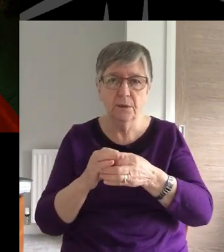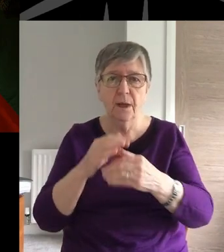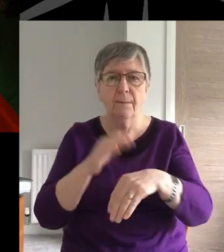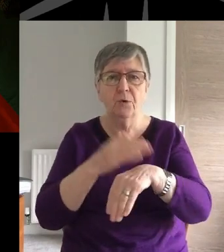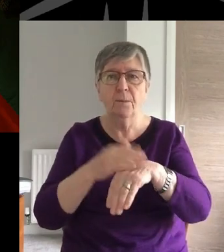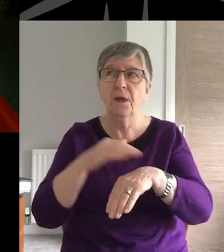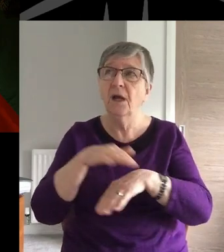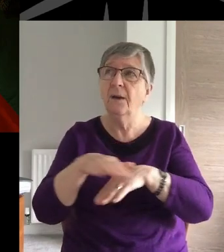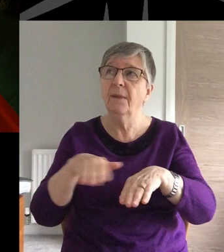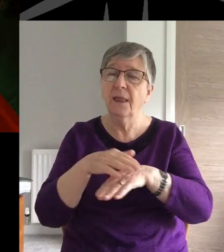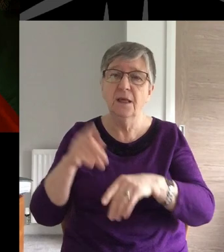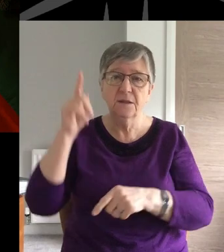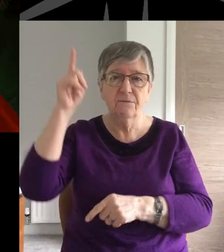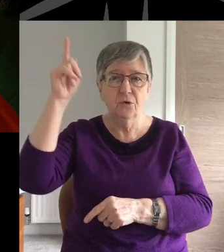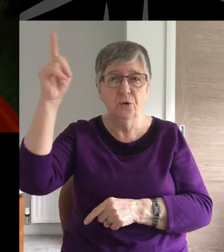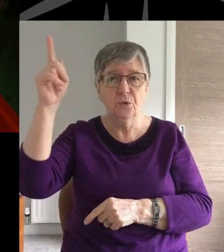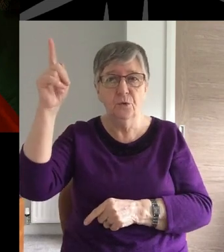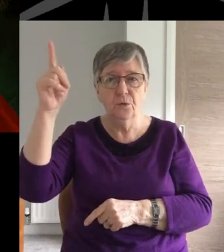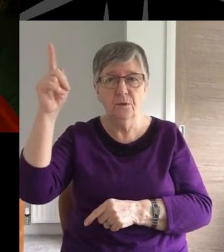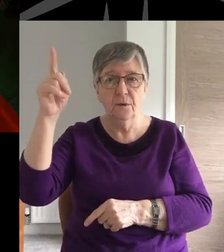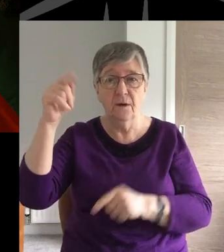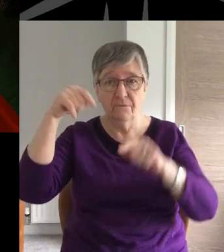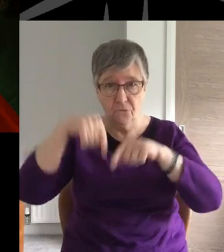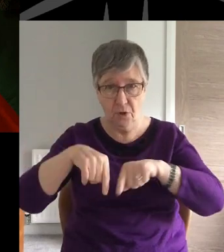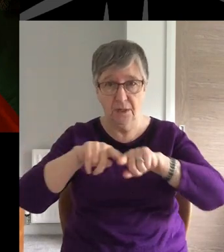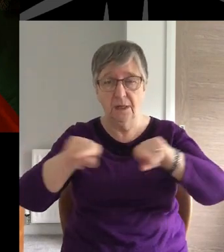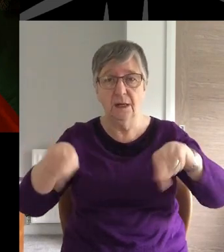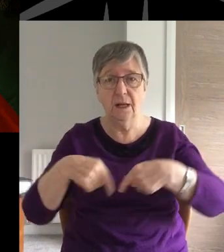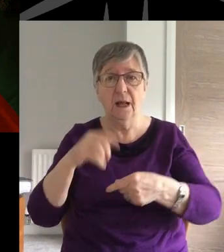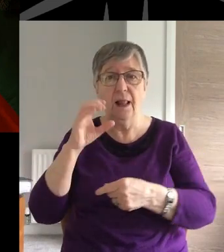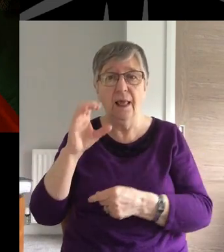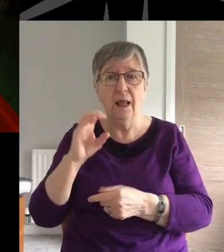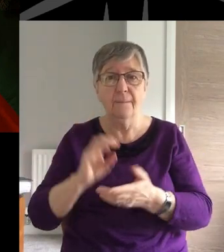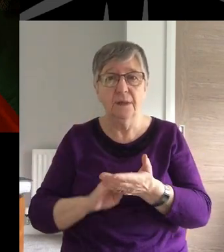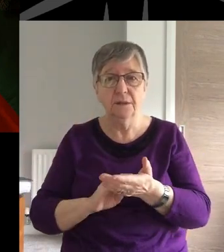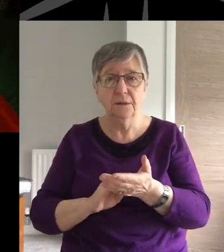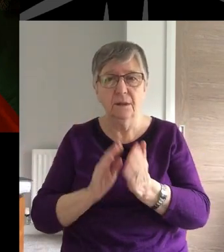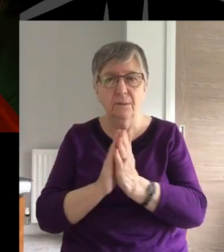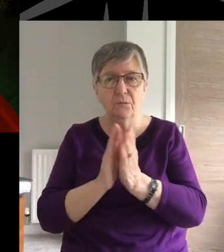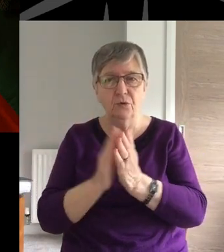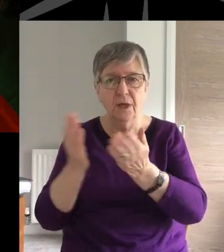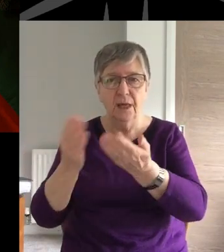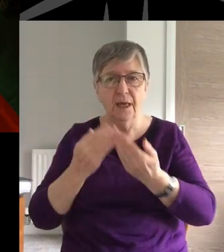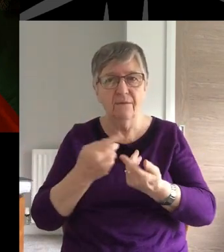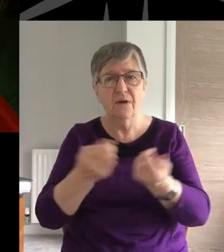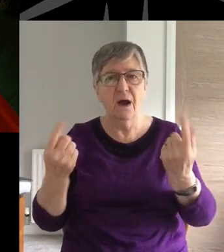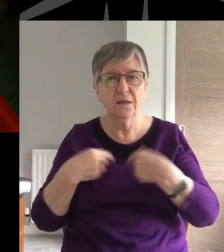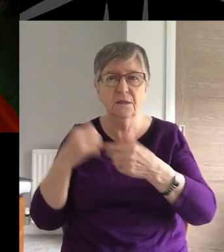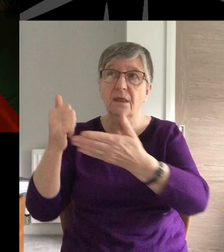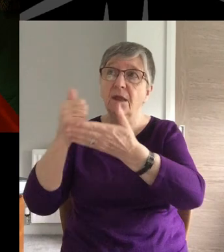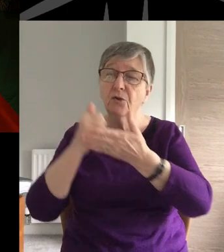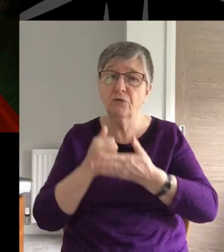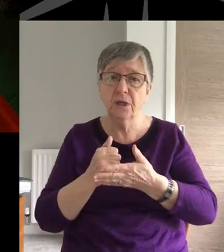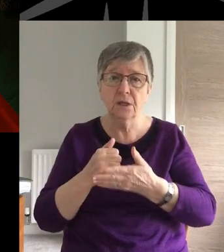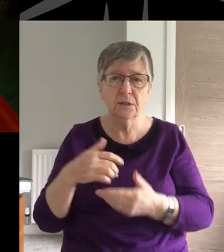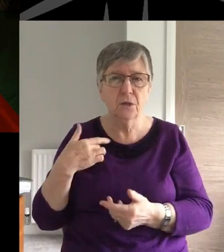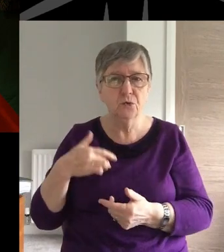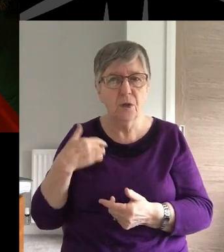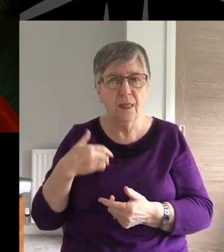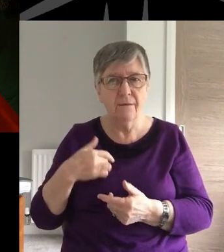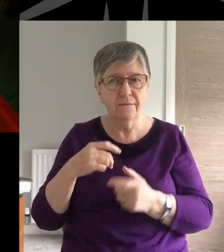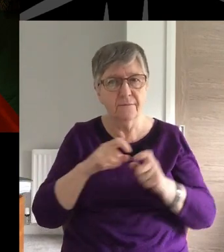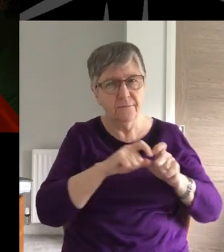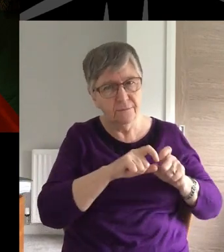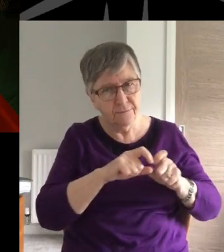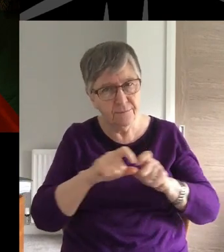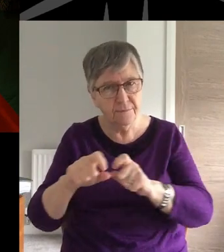you. And for us here at Claremont, we pray that you will give us the grace to live life as faithful members of